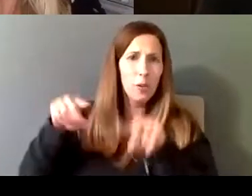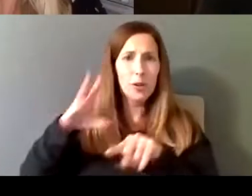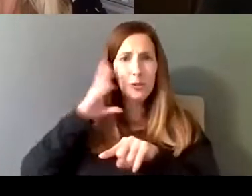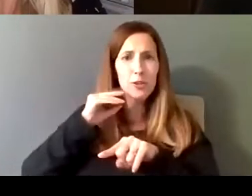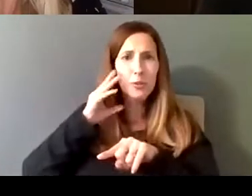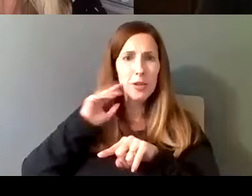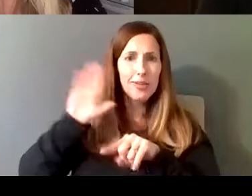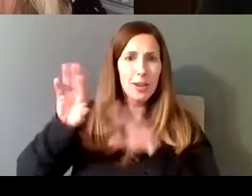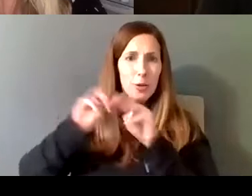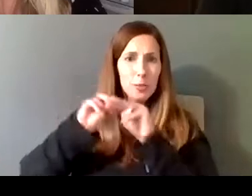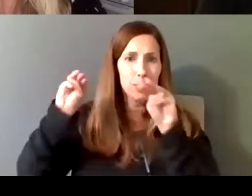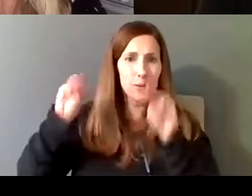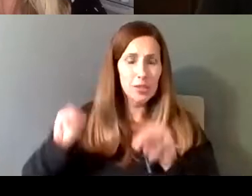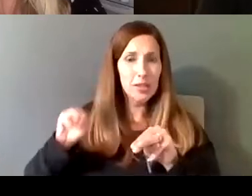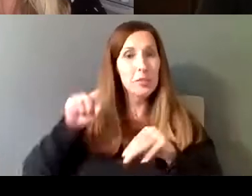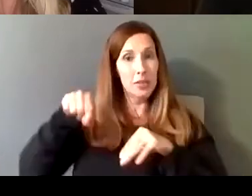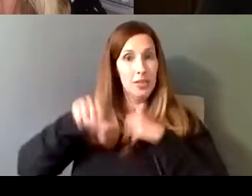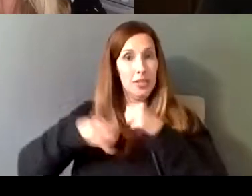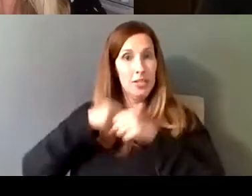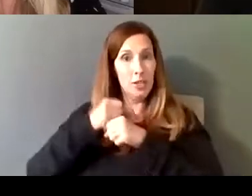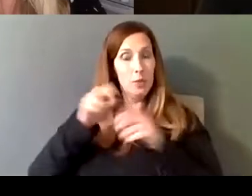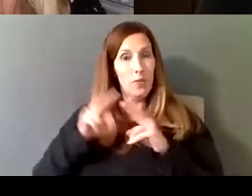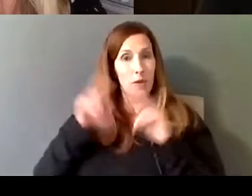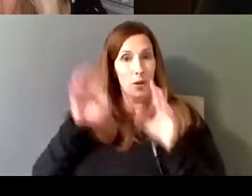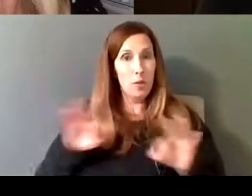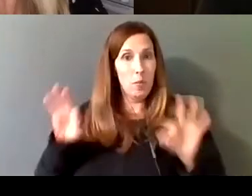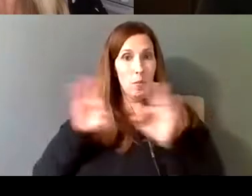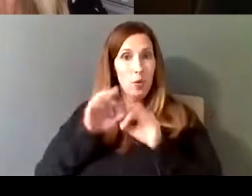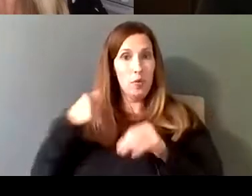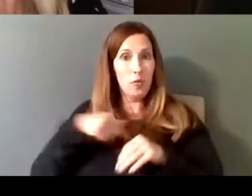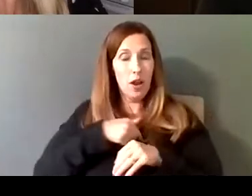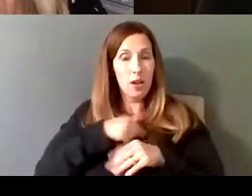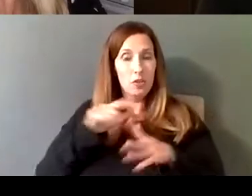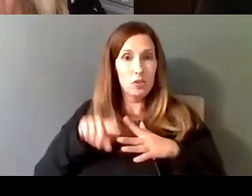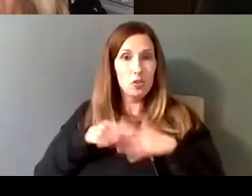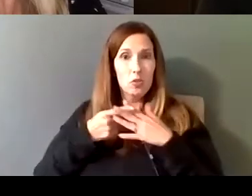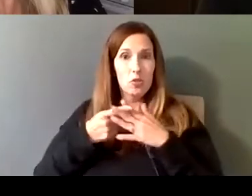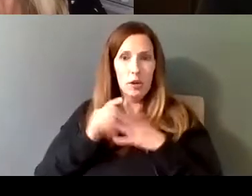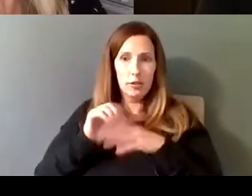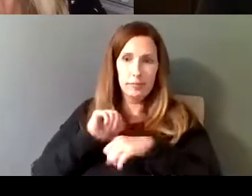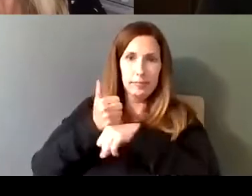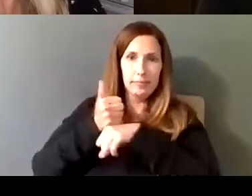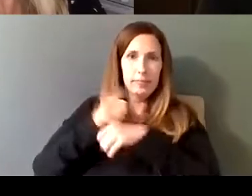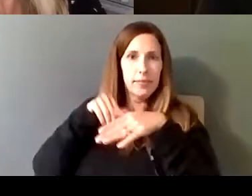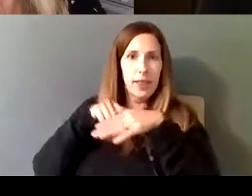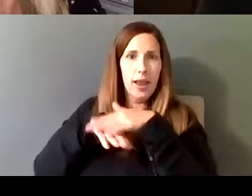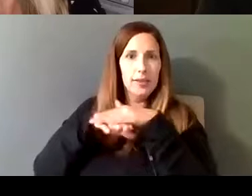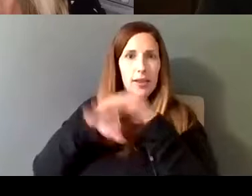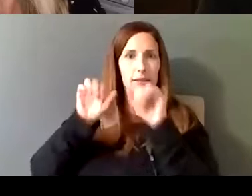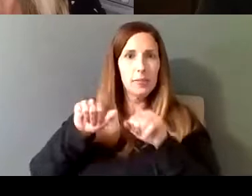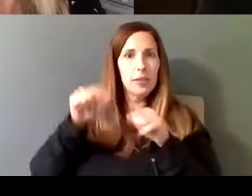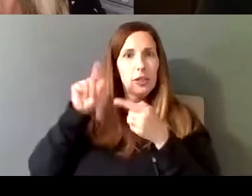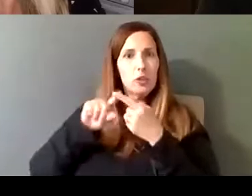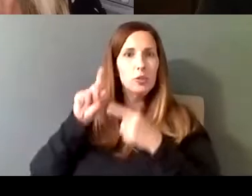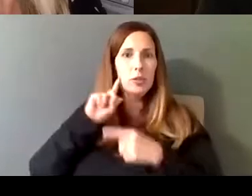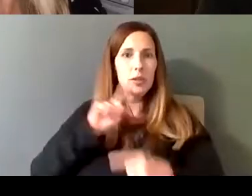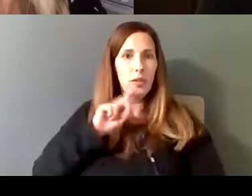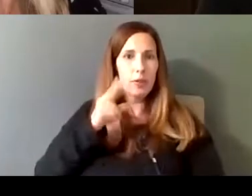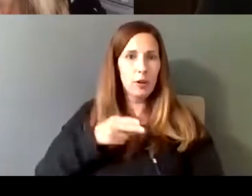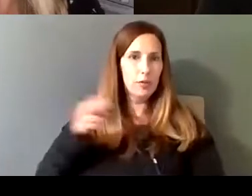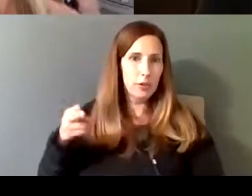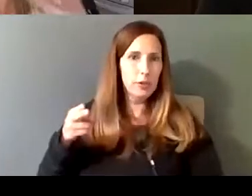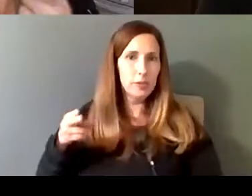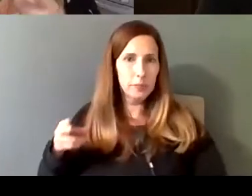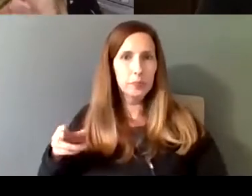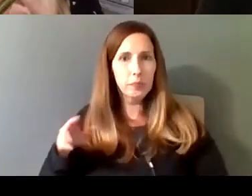museum. And so this year it was really important for us to start implementing accessibility to the deaf and hard of hearing population. So